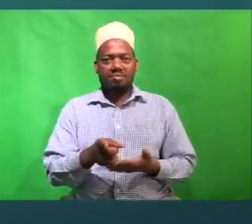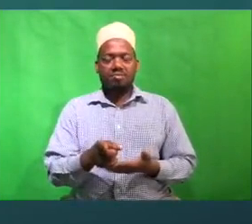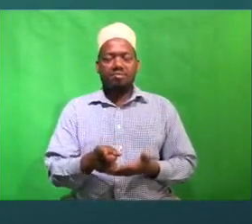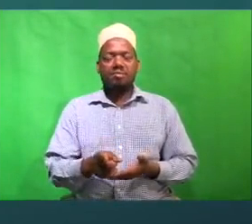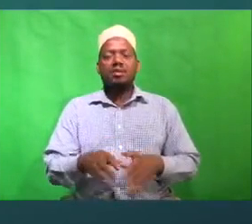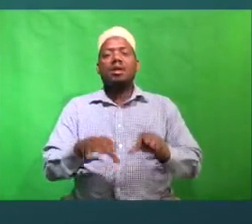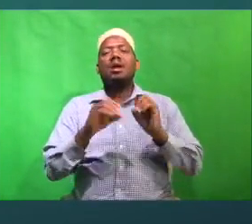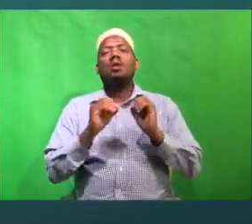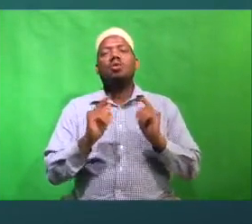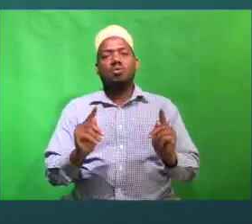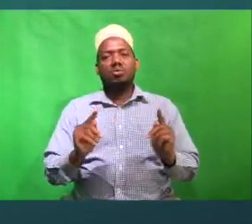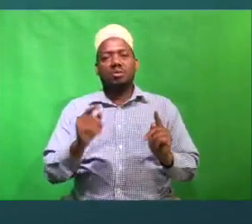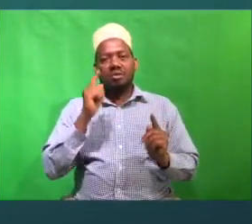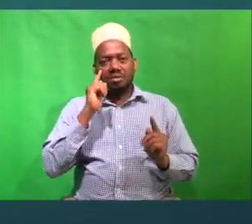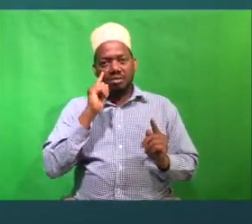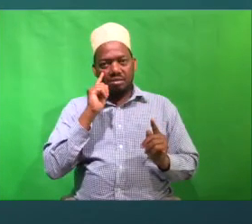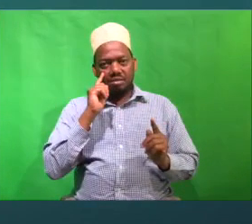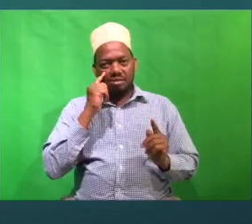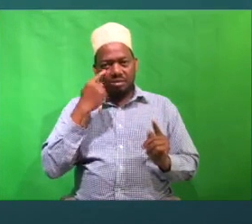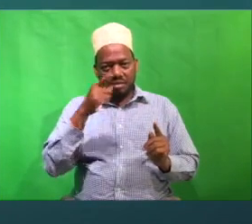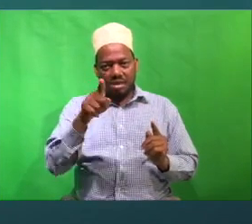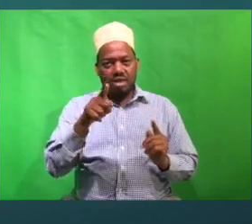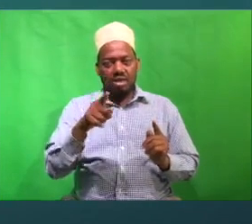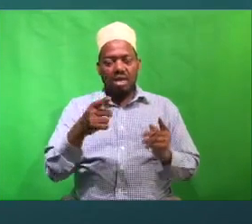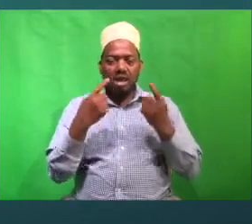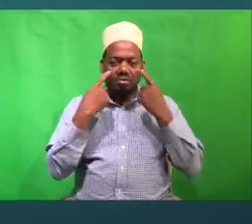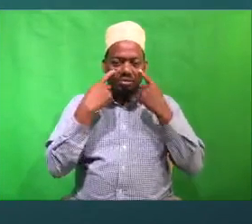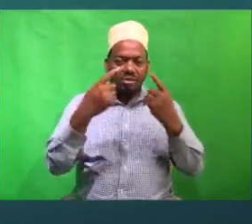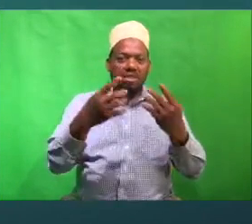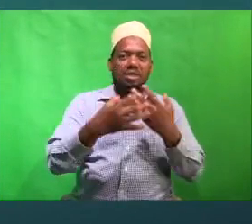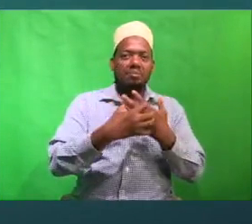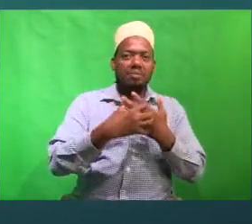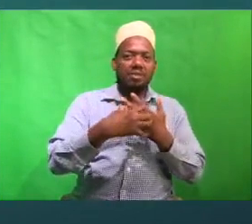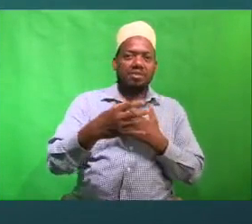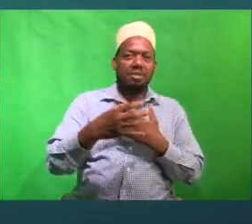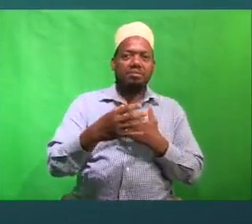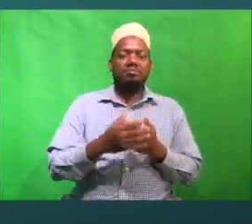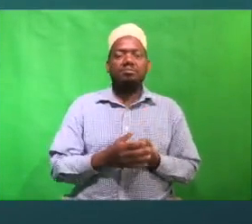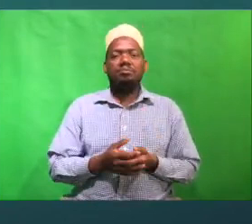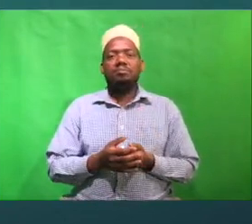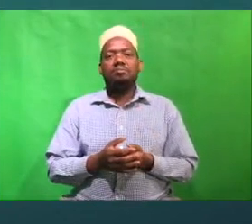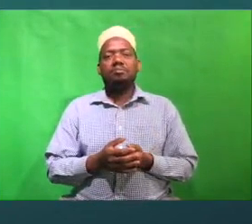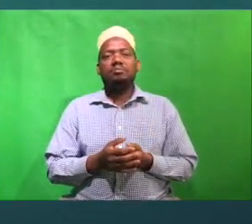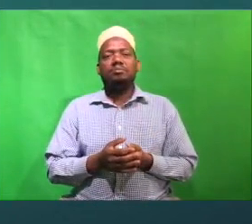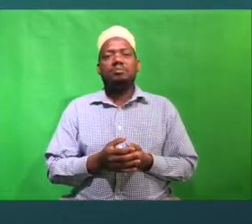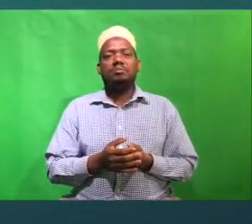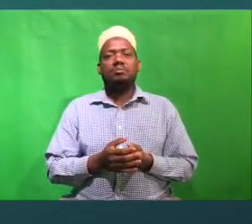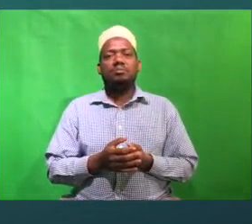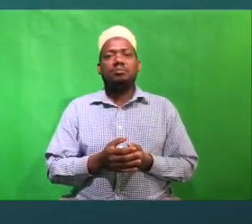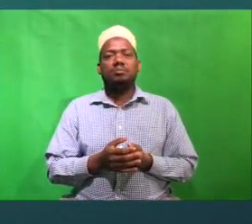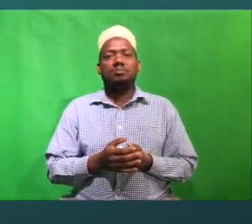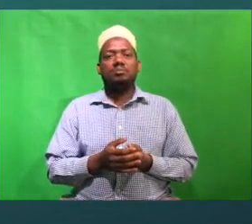it's well tried. Normal, as we see the picture, the people in town are many.